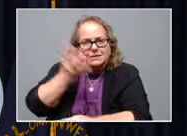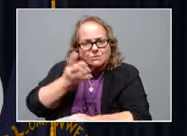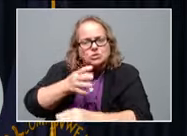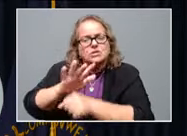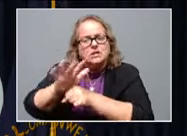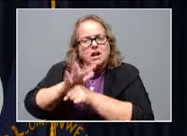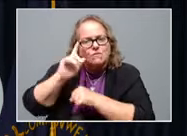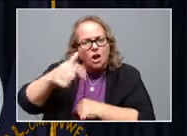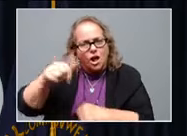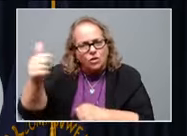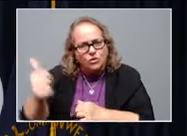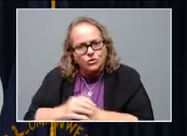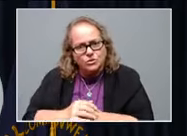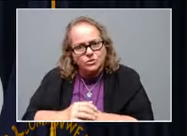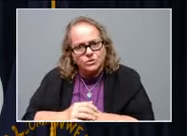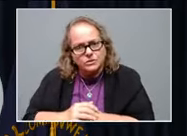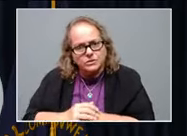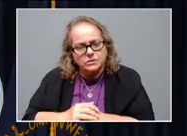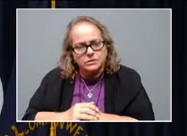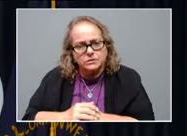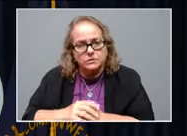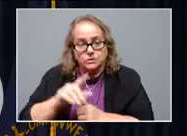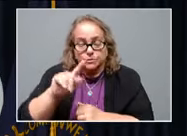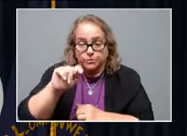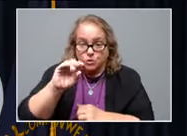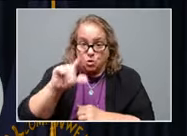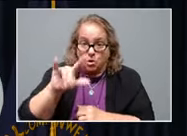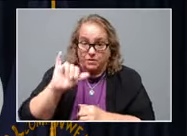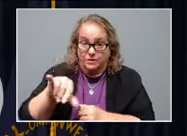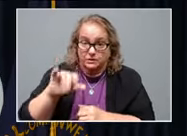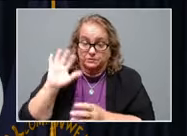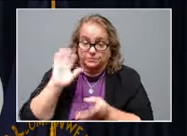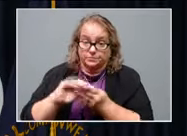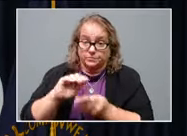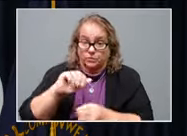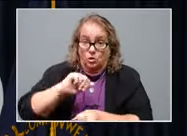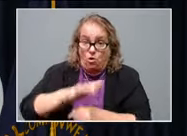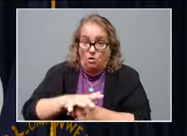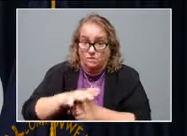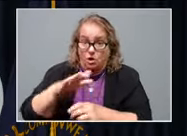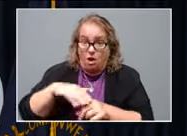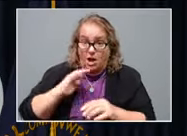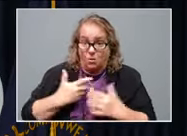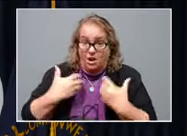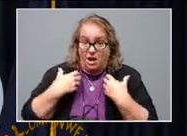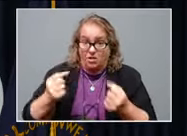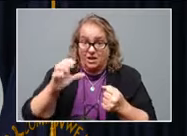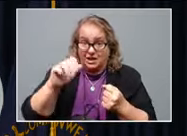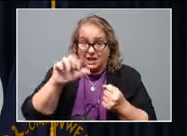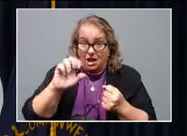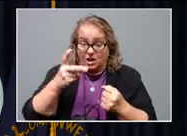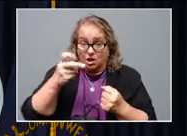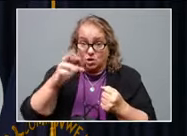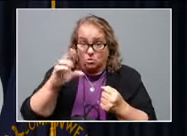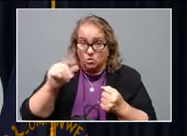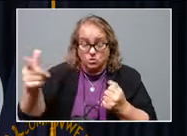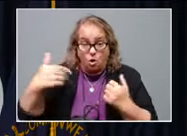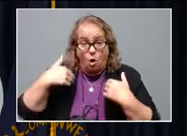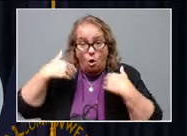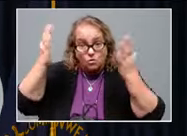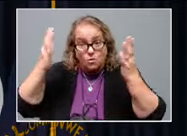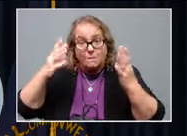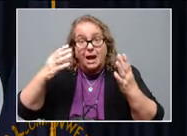seeing the toll that the latest surge of COVID-19 is taking on our healthcare heroes. Even though they're overwhelmed and exhausted,